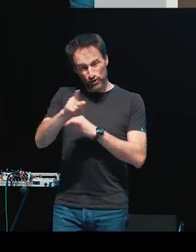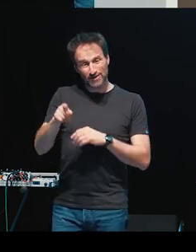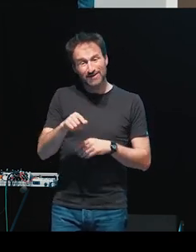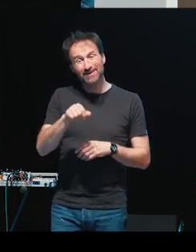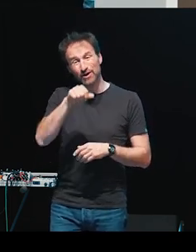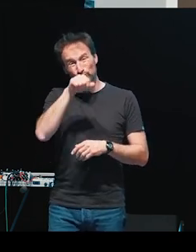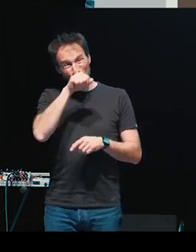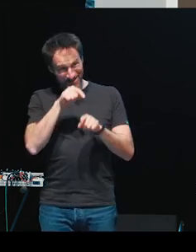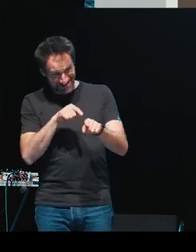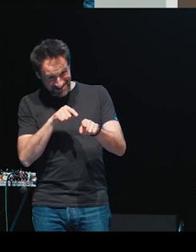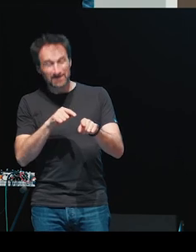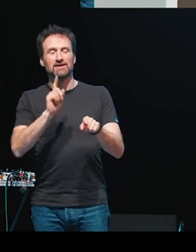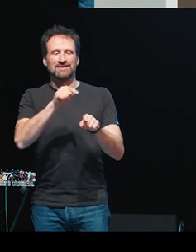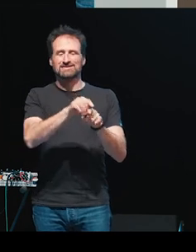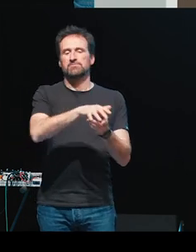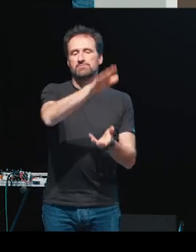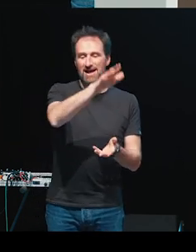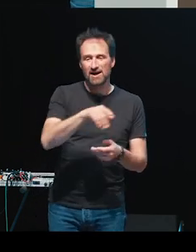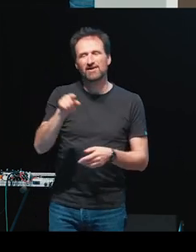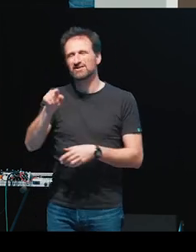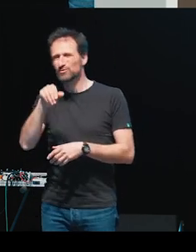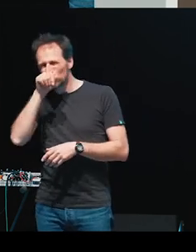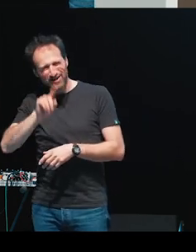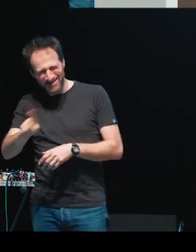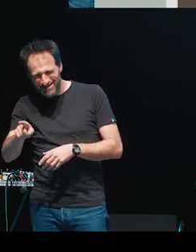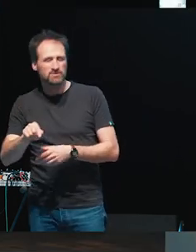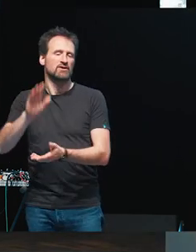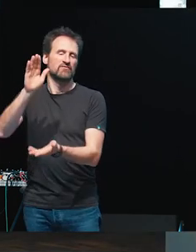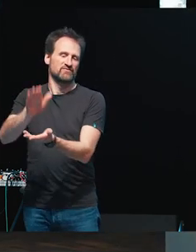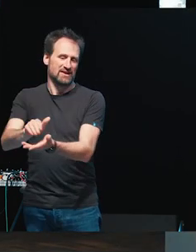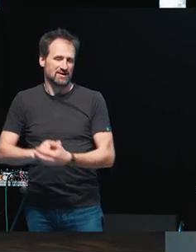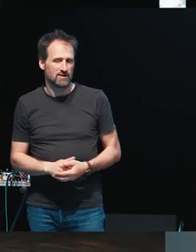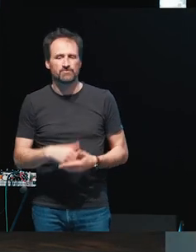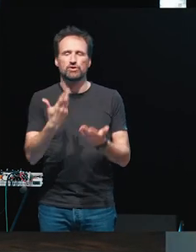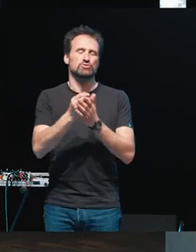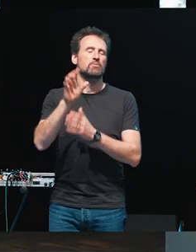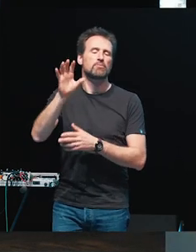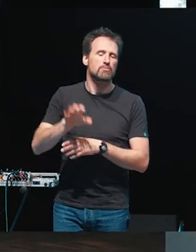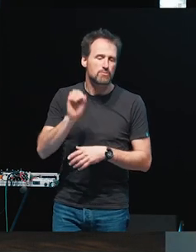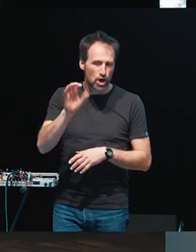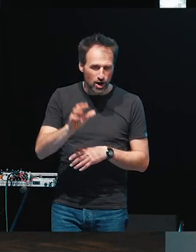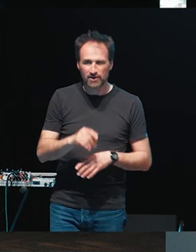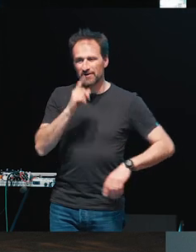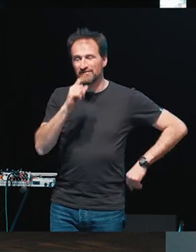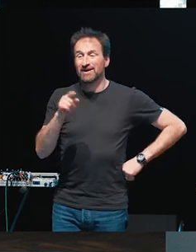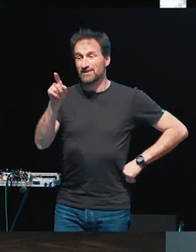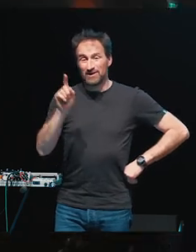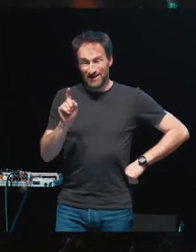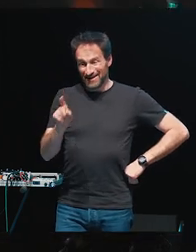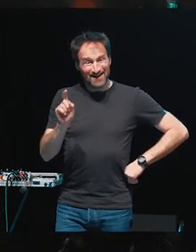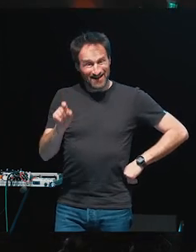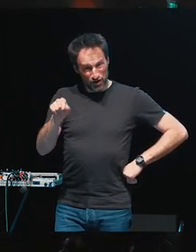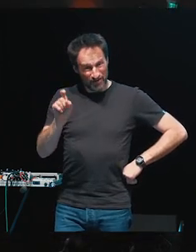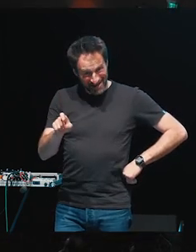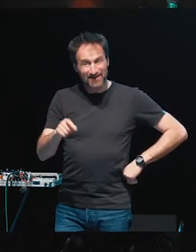that. To give an example, let's say you have a blog and you say that, OK, if someone clicks on this link, I get more business. But that does not mean that